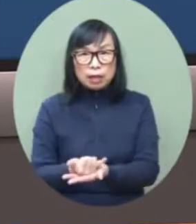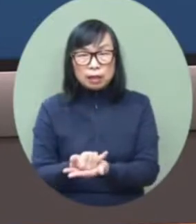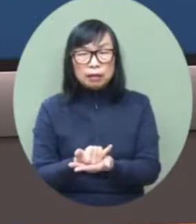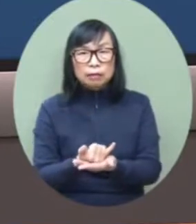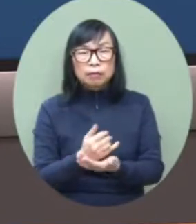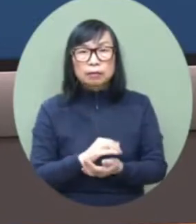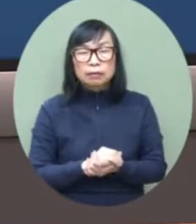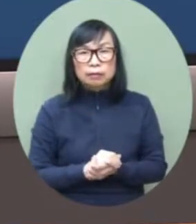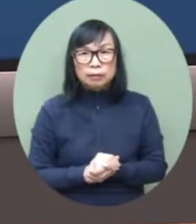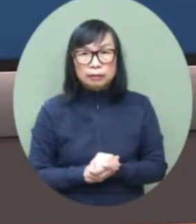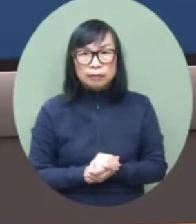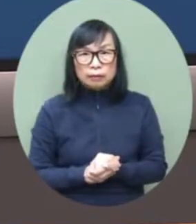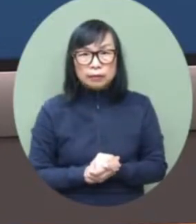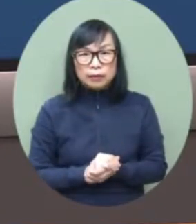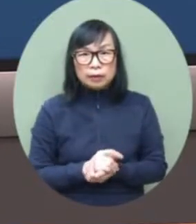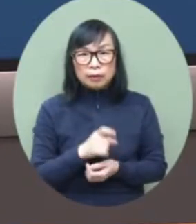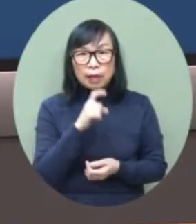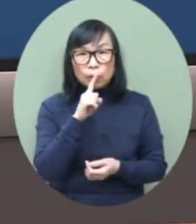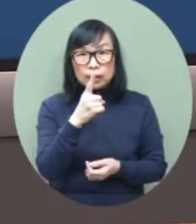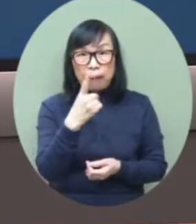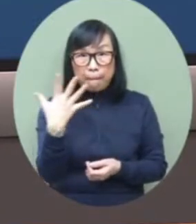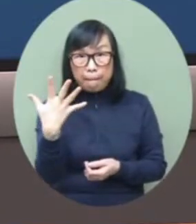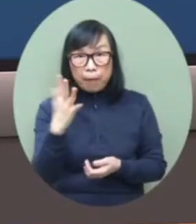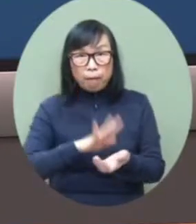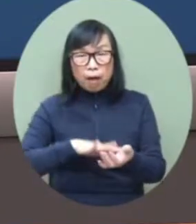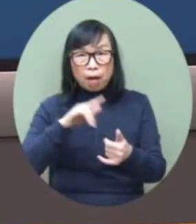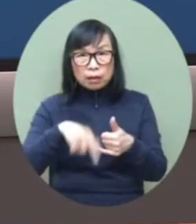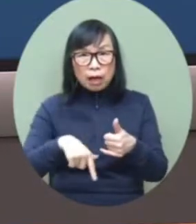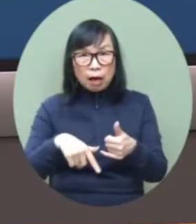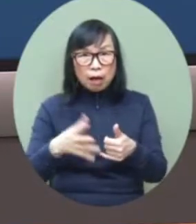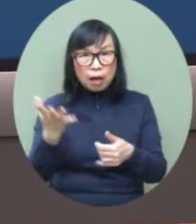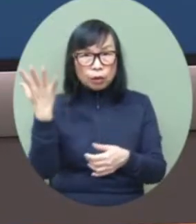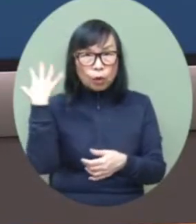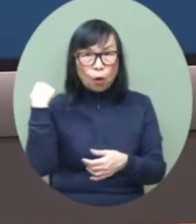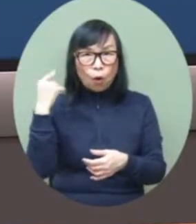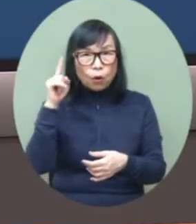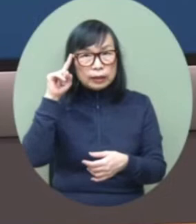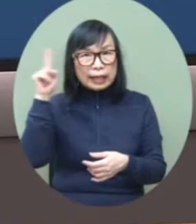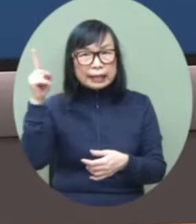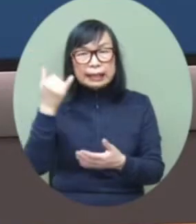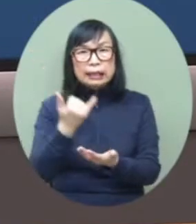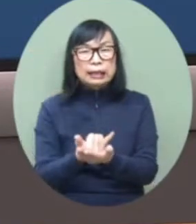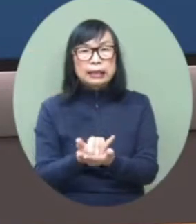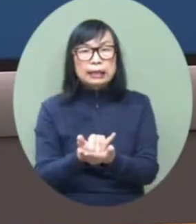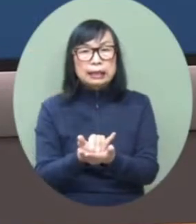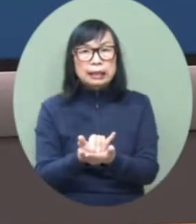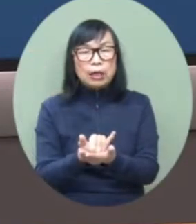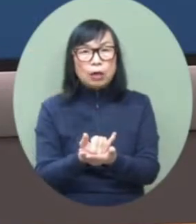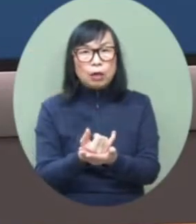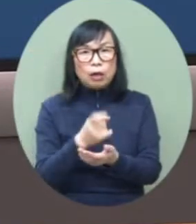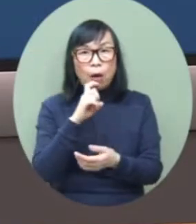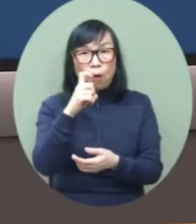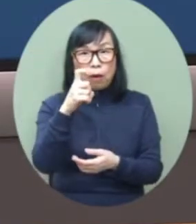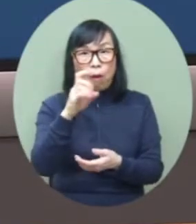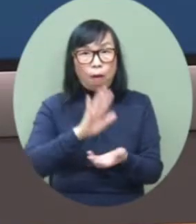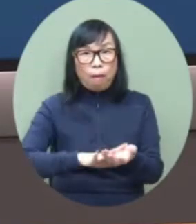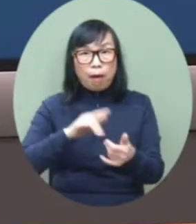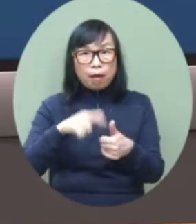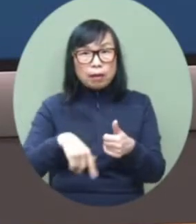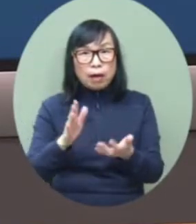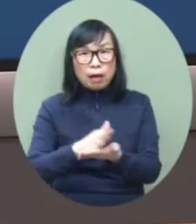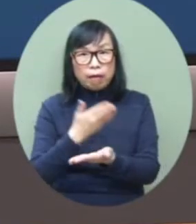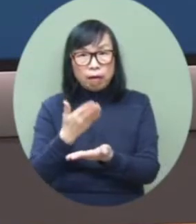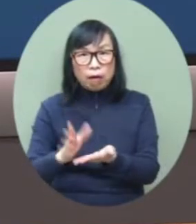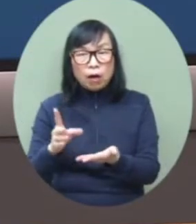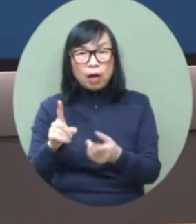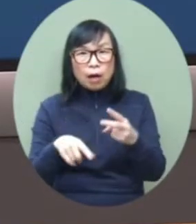patients who have deceased, and 15 patients died in the last day. Another